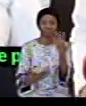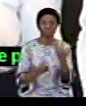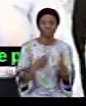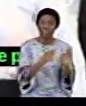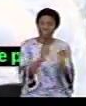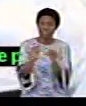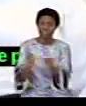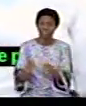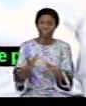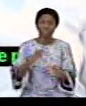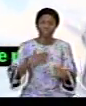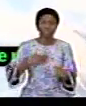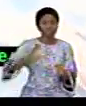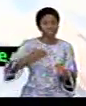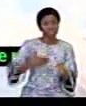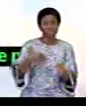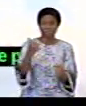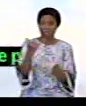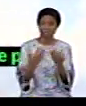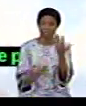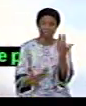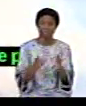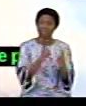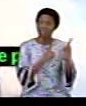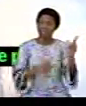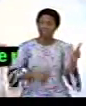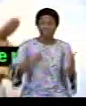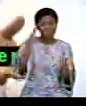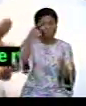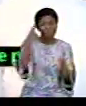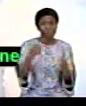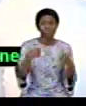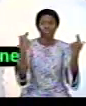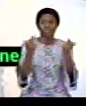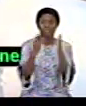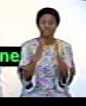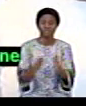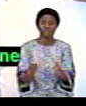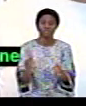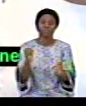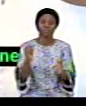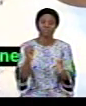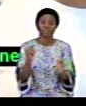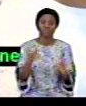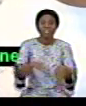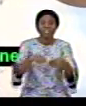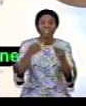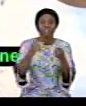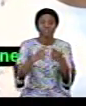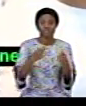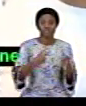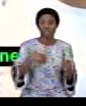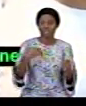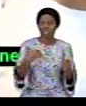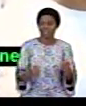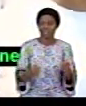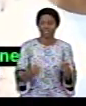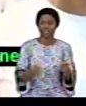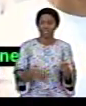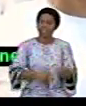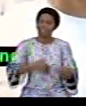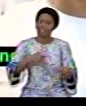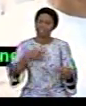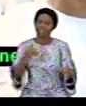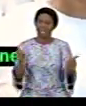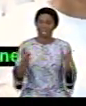soul afire, Lord, for the locks in sin. Give to me her passion